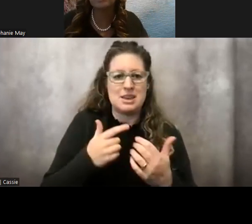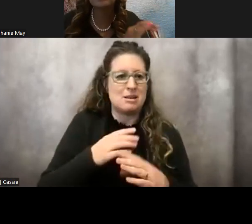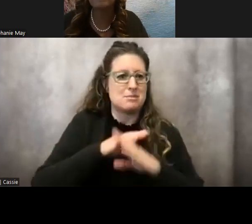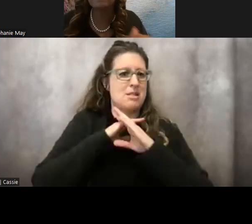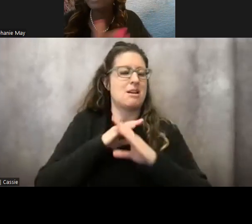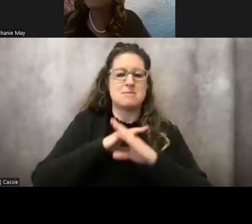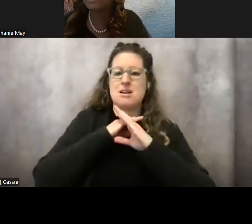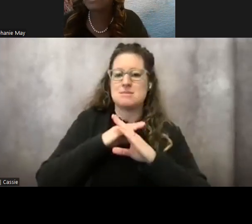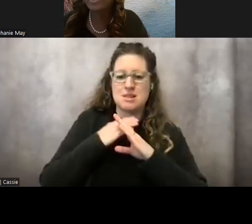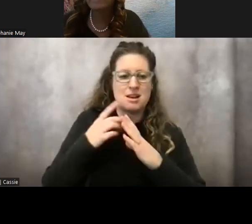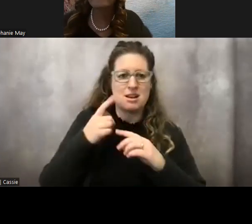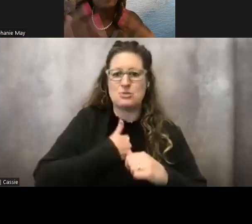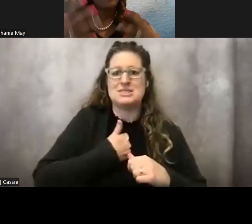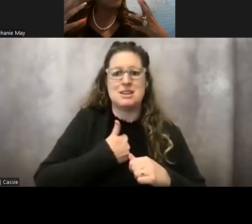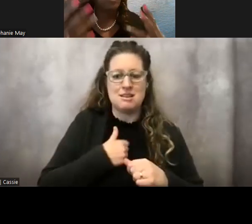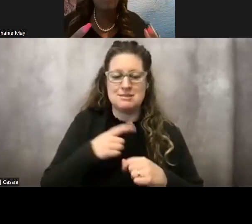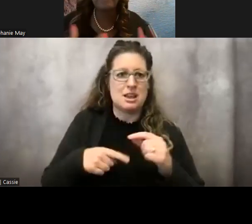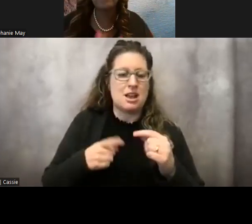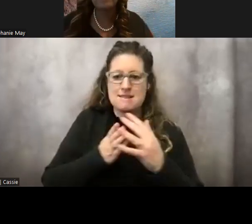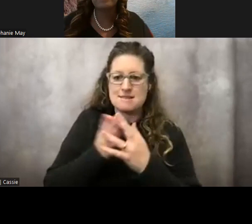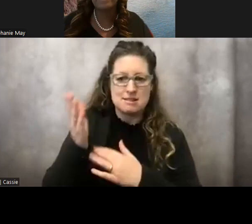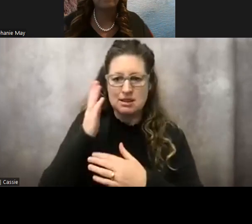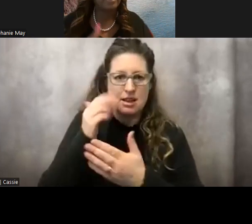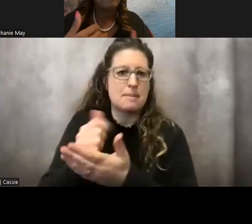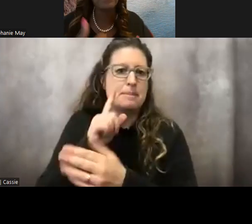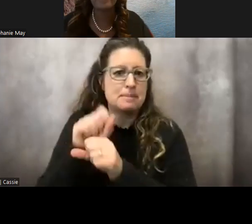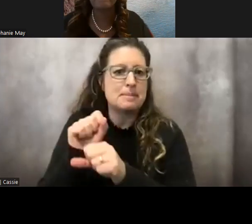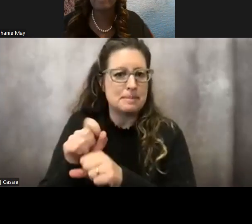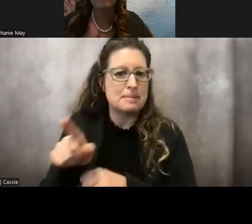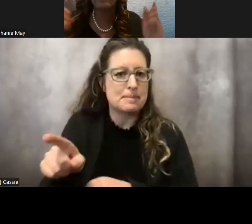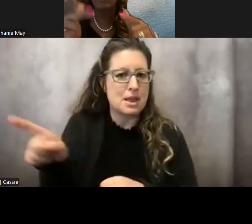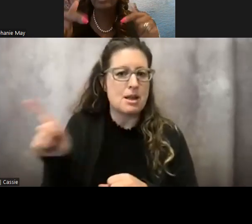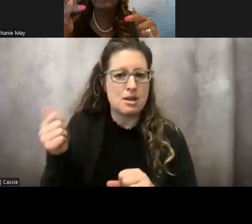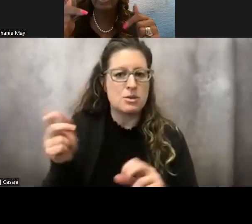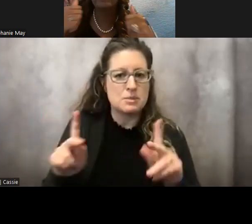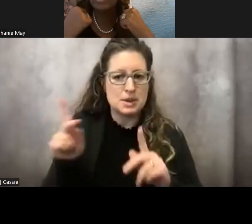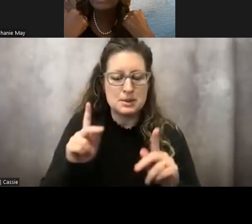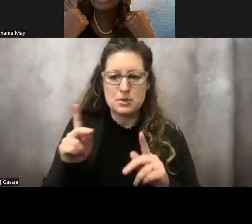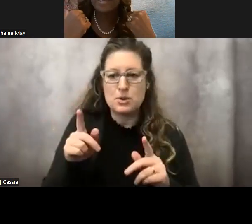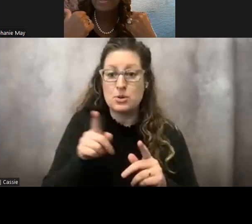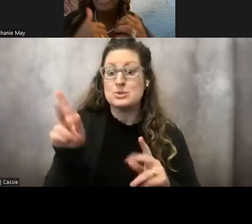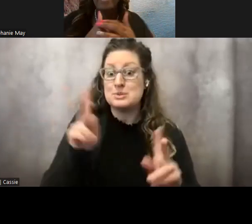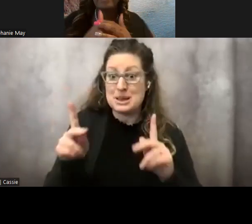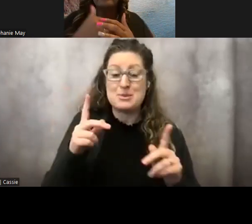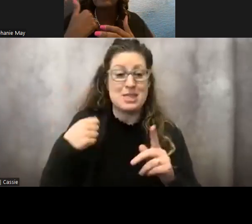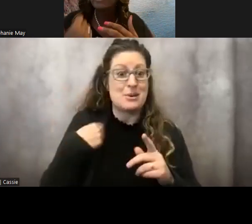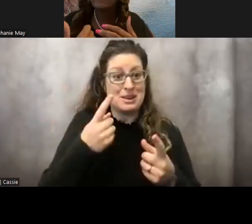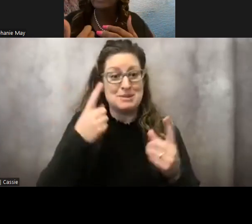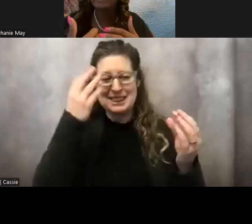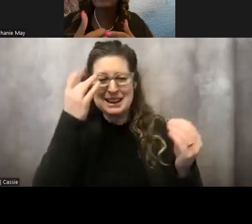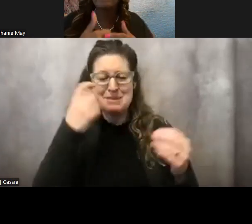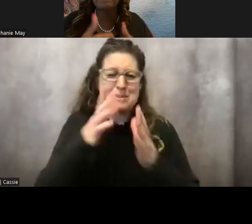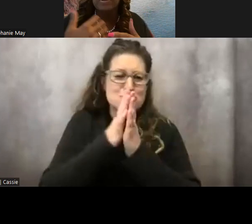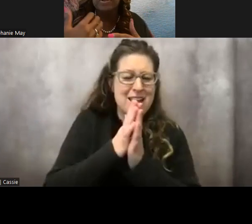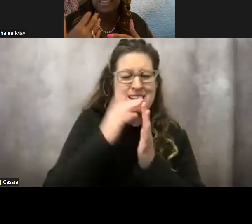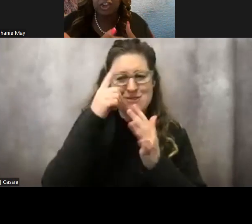want you to know that some of the people that we've all been thinking about and praying about, they're on here and they're listening. And they're